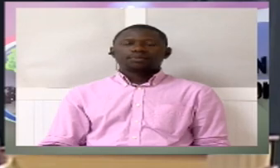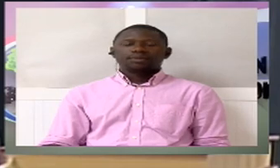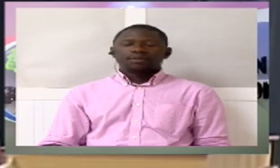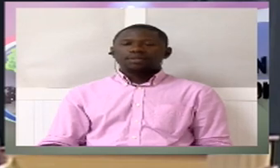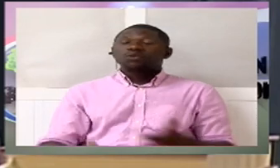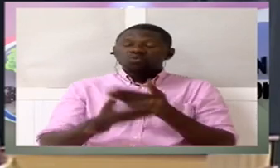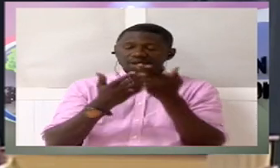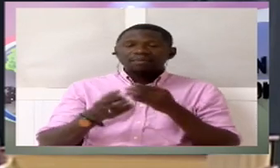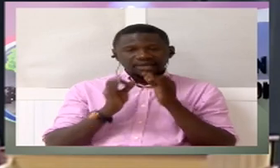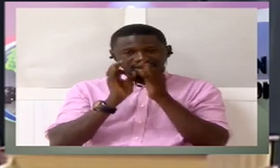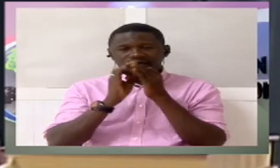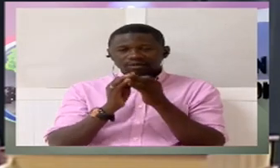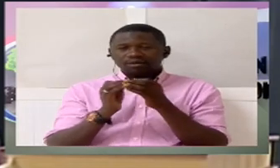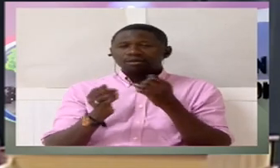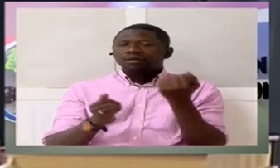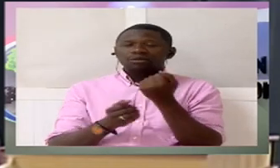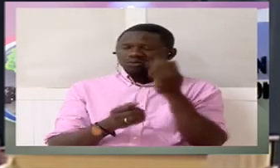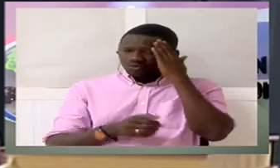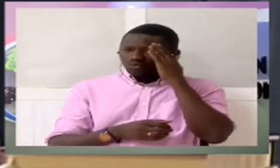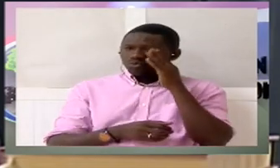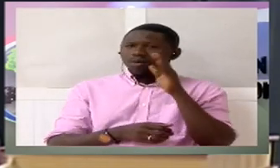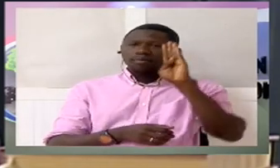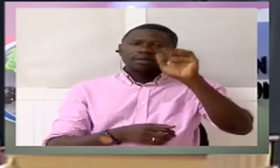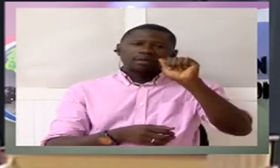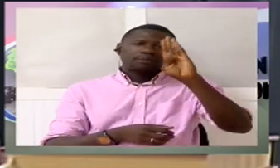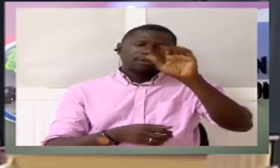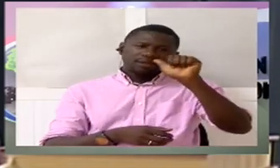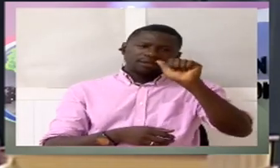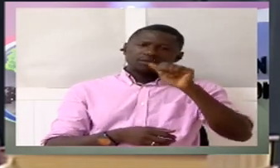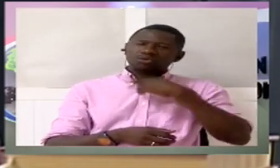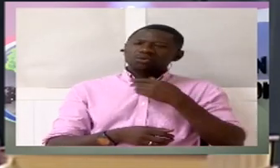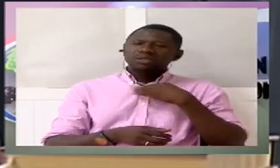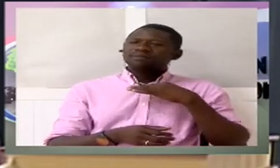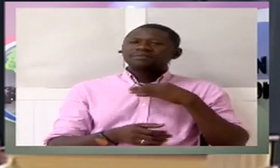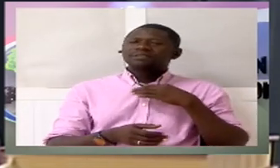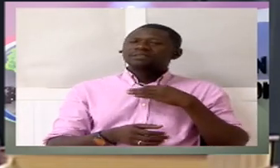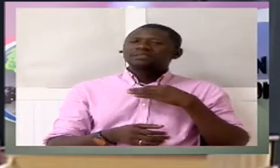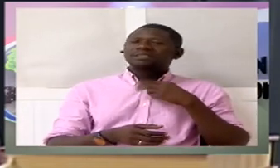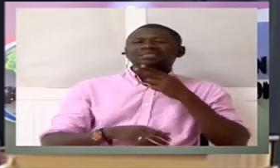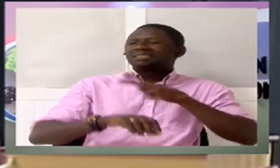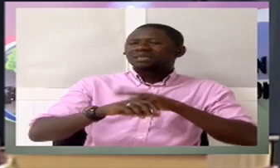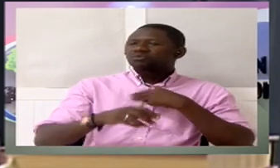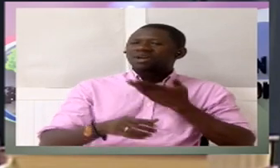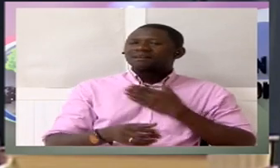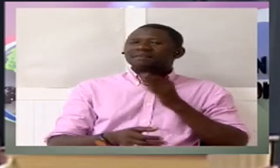That is what I am saying. You know, Baba wasn't given a chance to have a fair